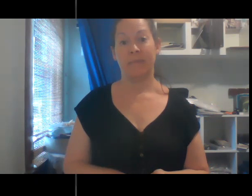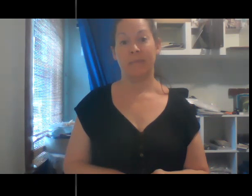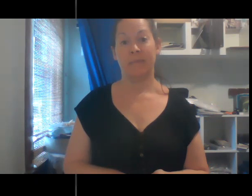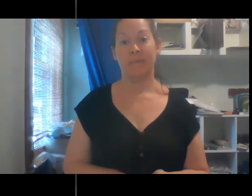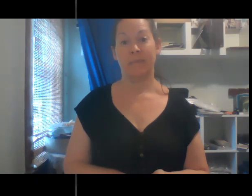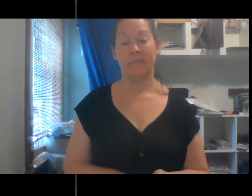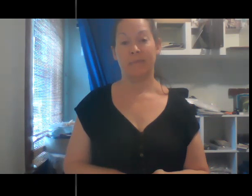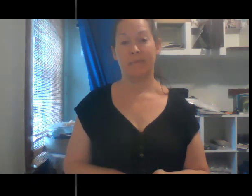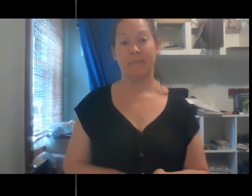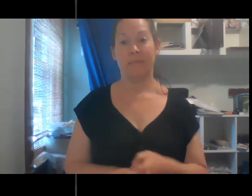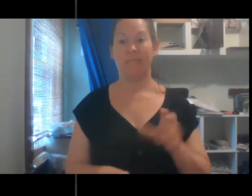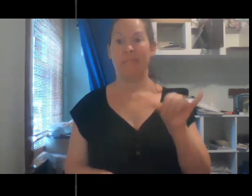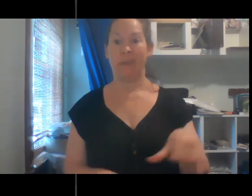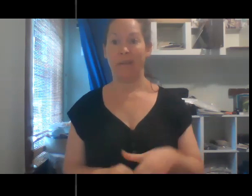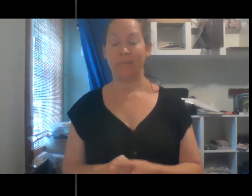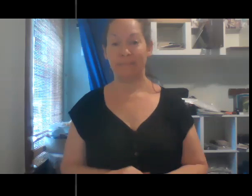an exponential.